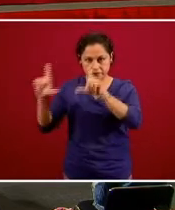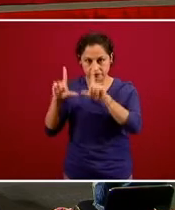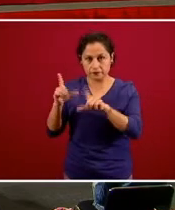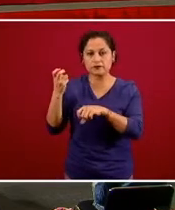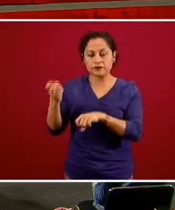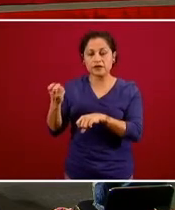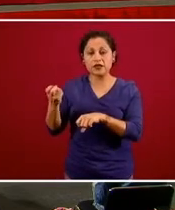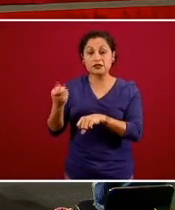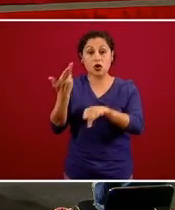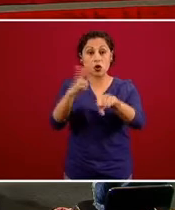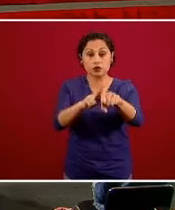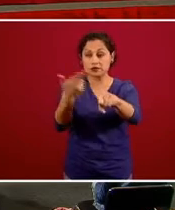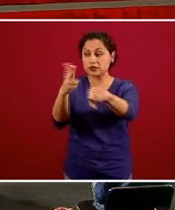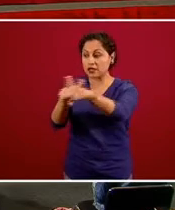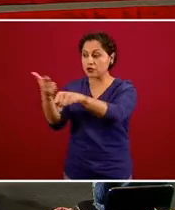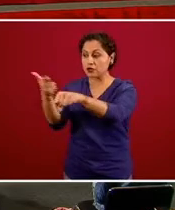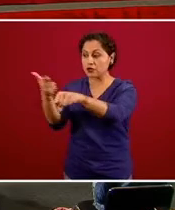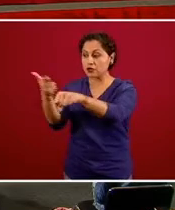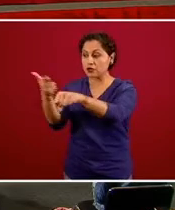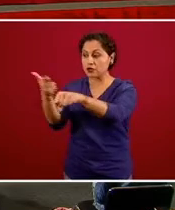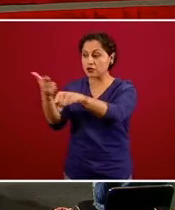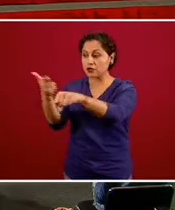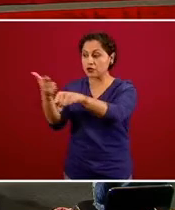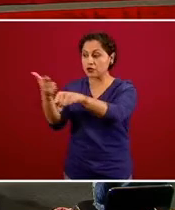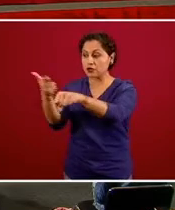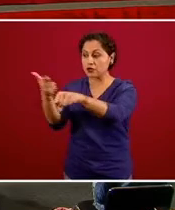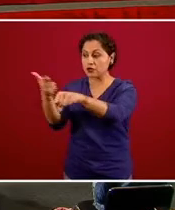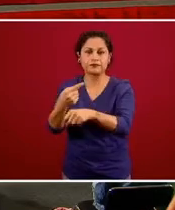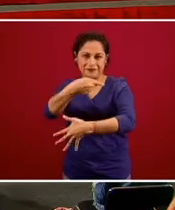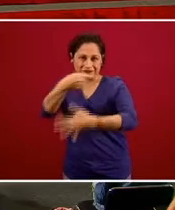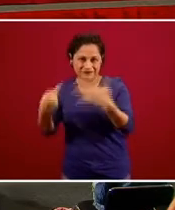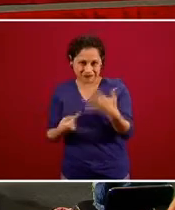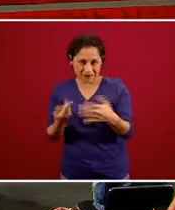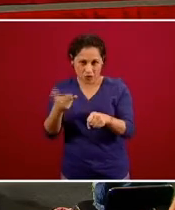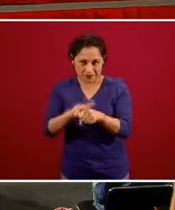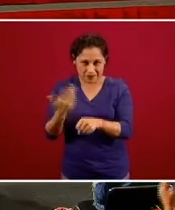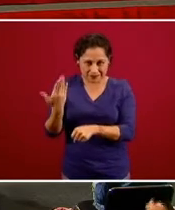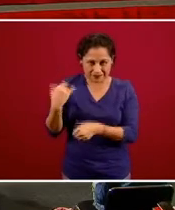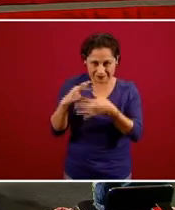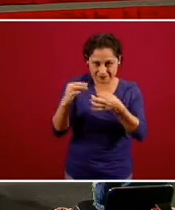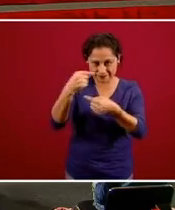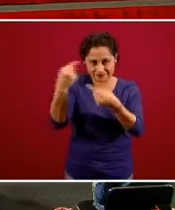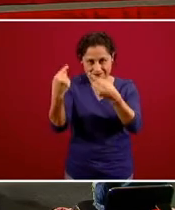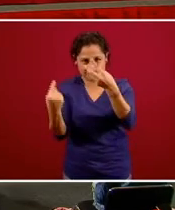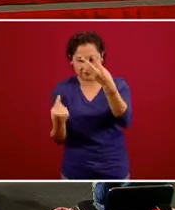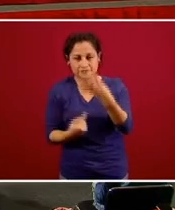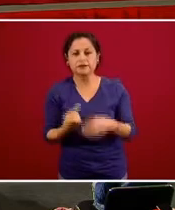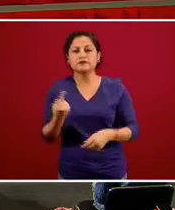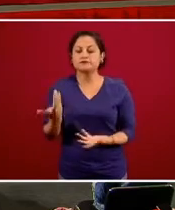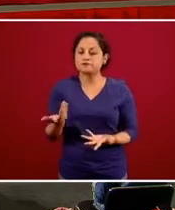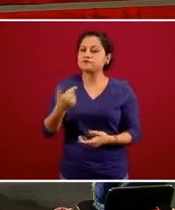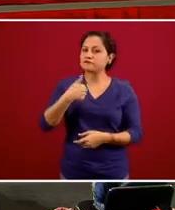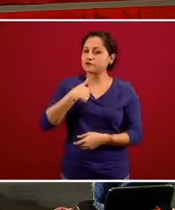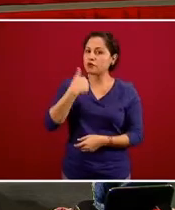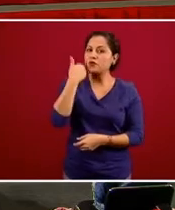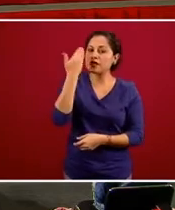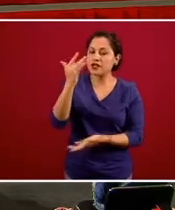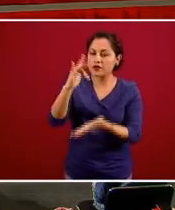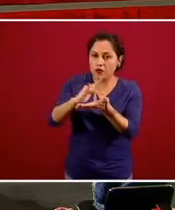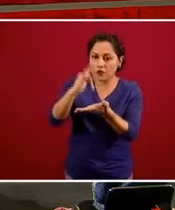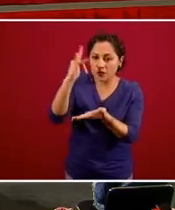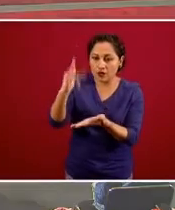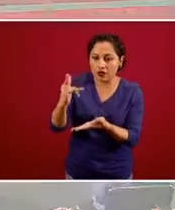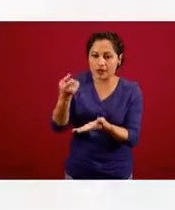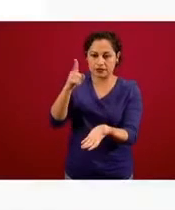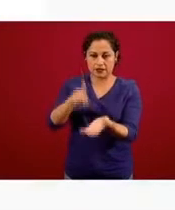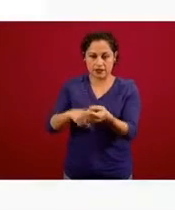The hospital reconversion in these hospitals that I just named, and I want to say thank you to all of